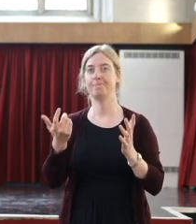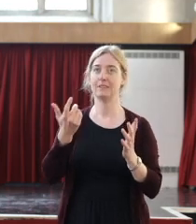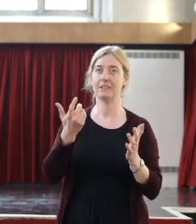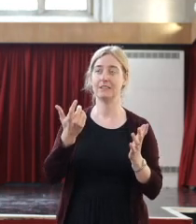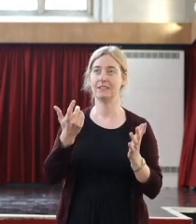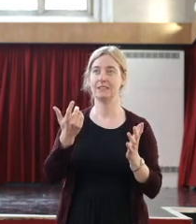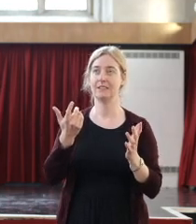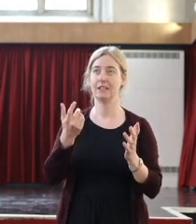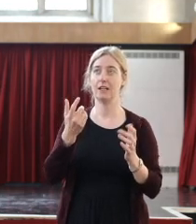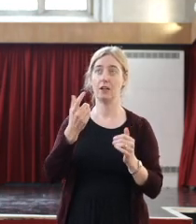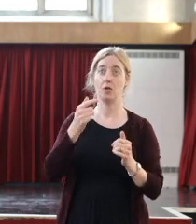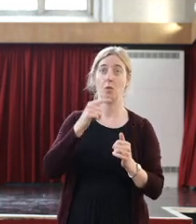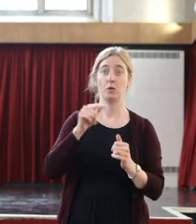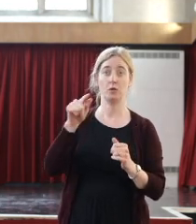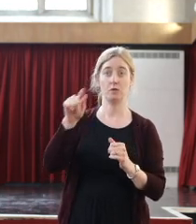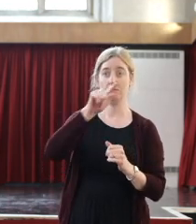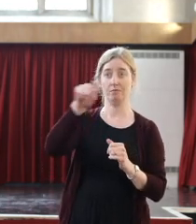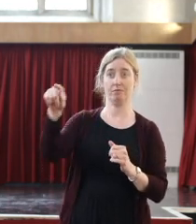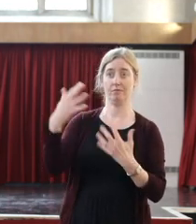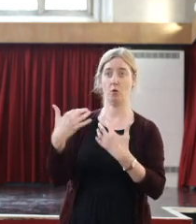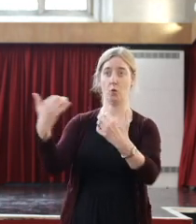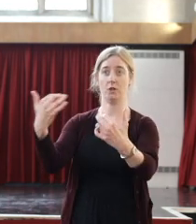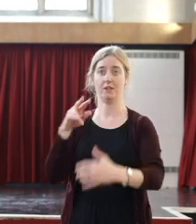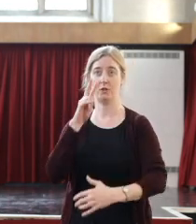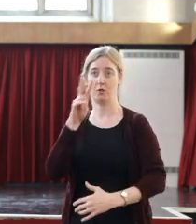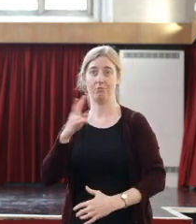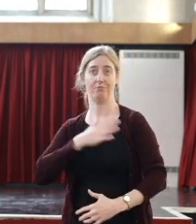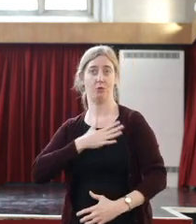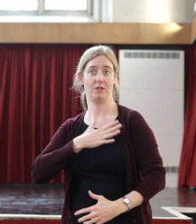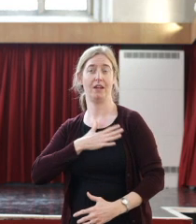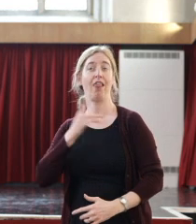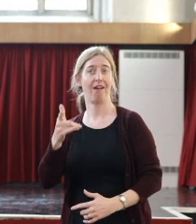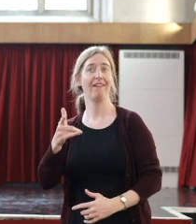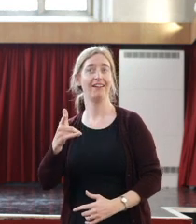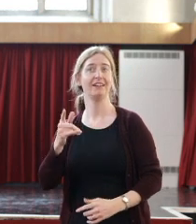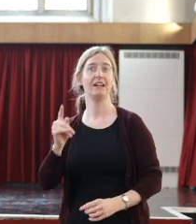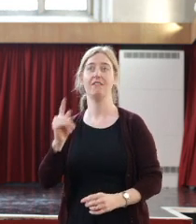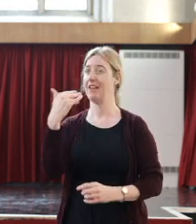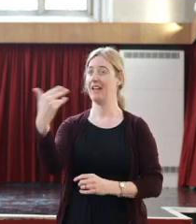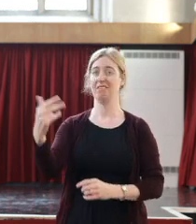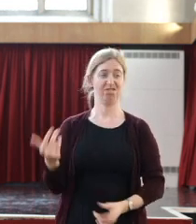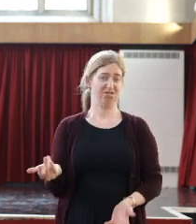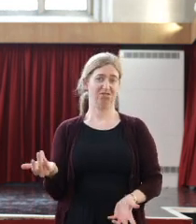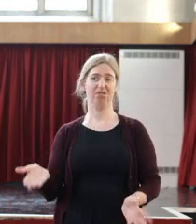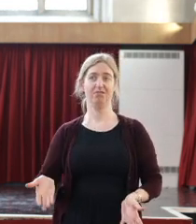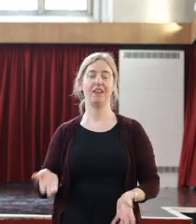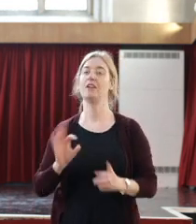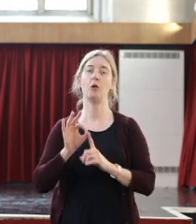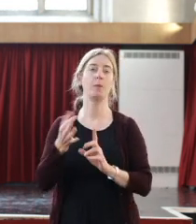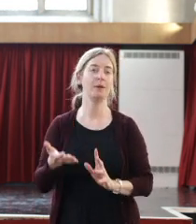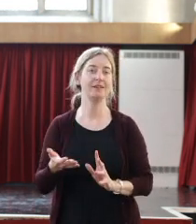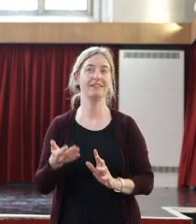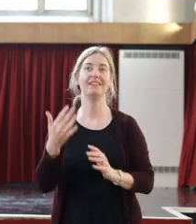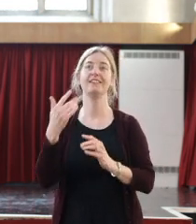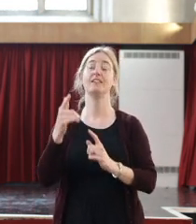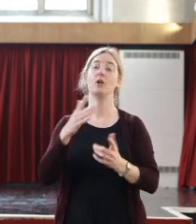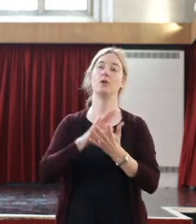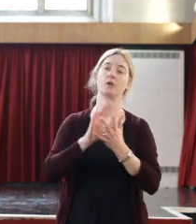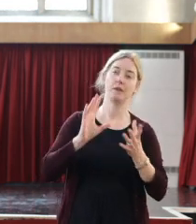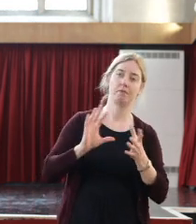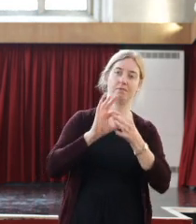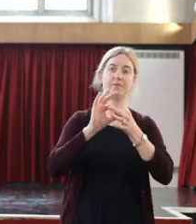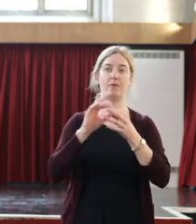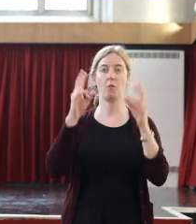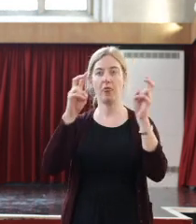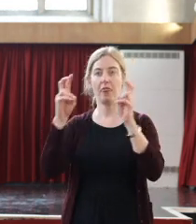viewer focused. In the end, it is about delivering something that will be in keeping with the festival's themes, that